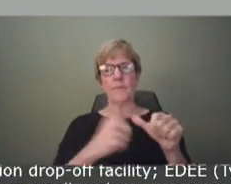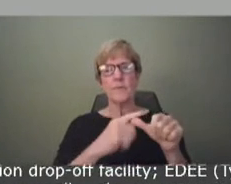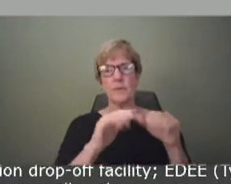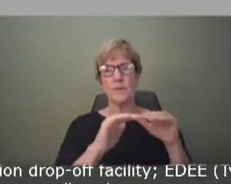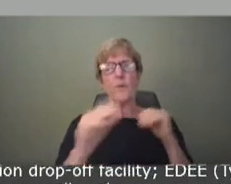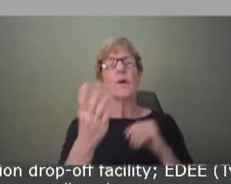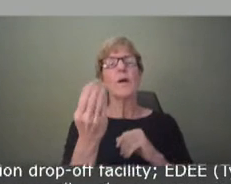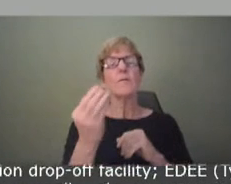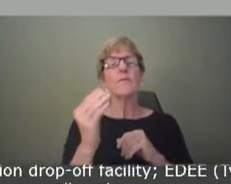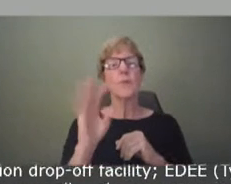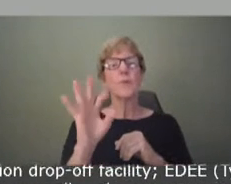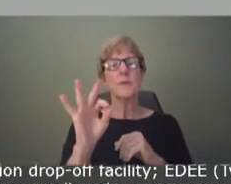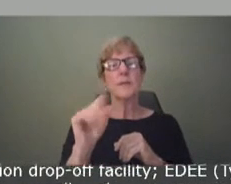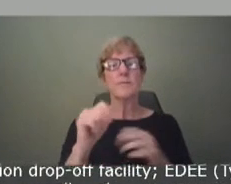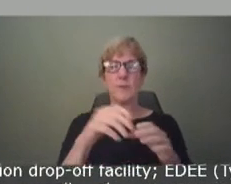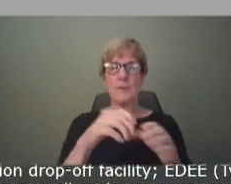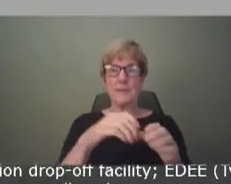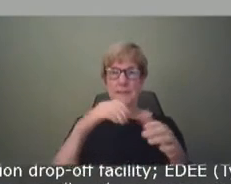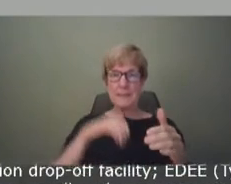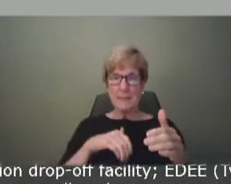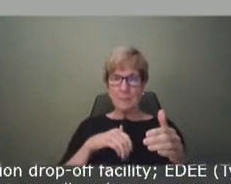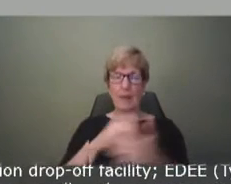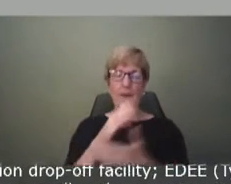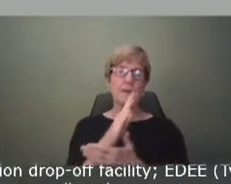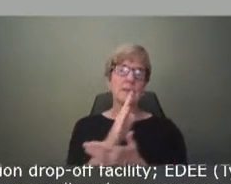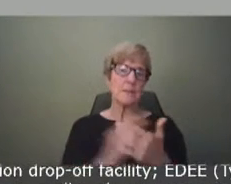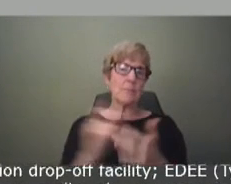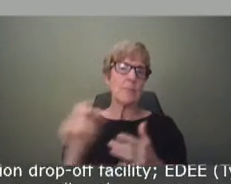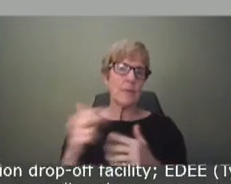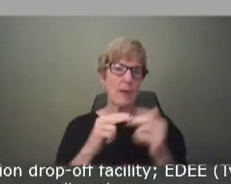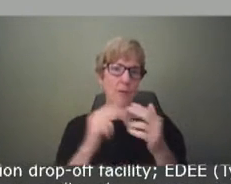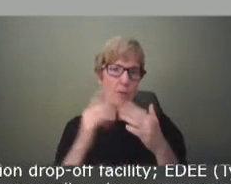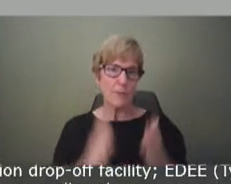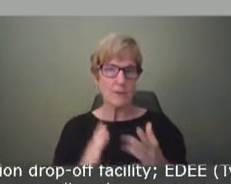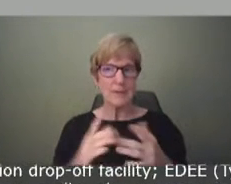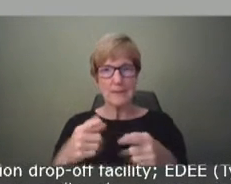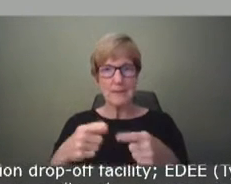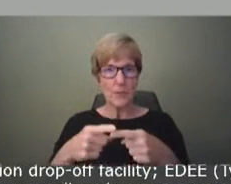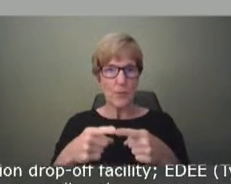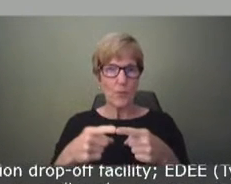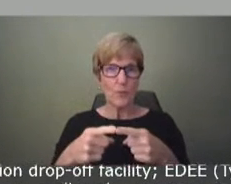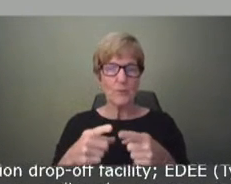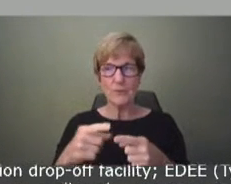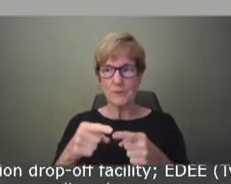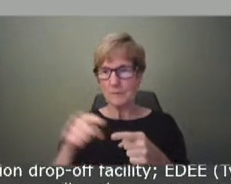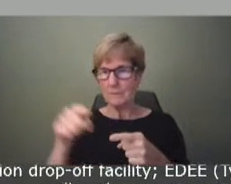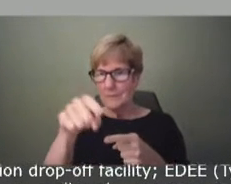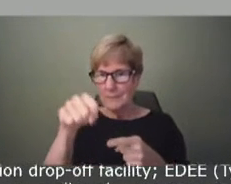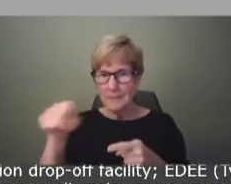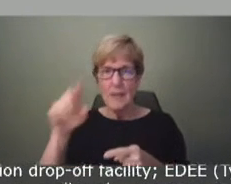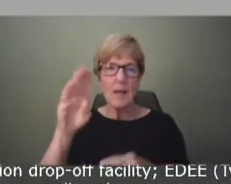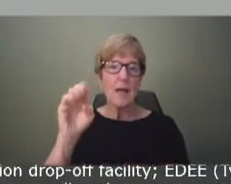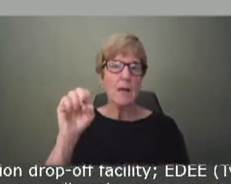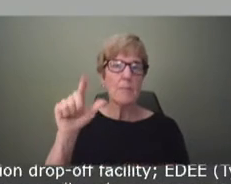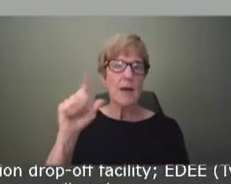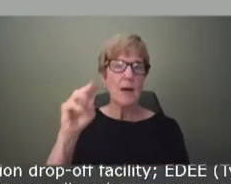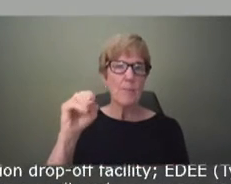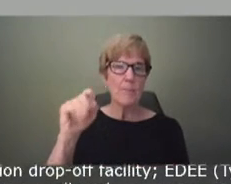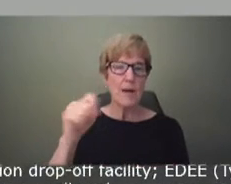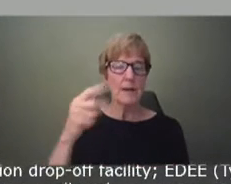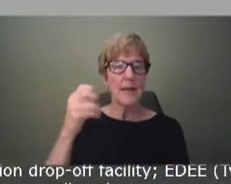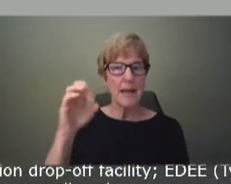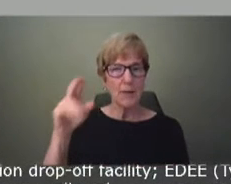setback uh which really in some of the other buildings on some of the corners just on the other end here of Belmont and Harold uh does kind of